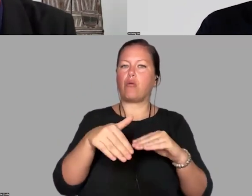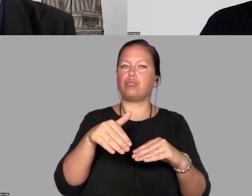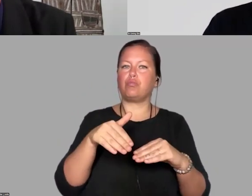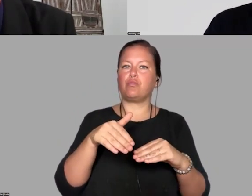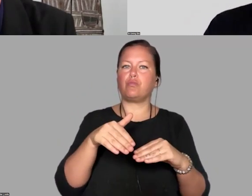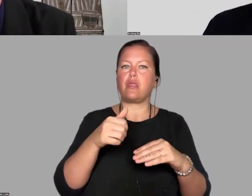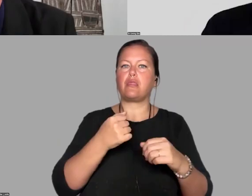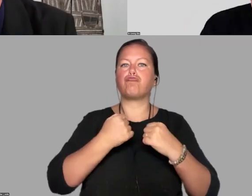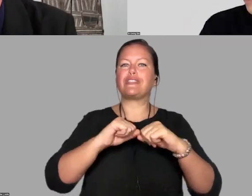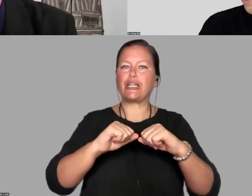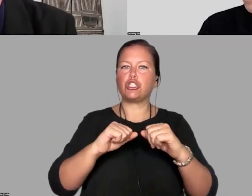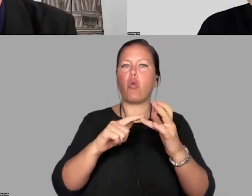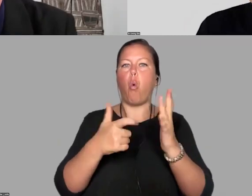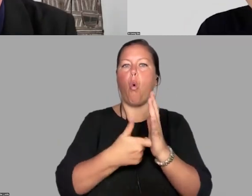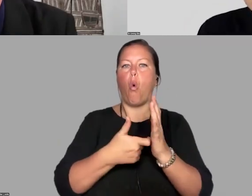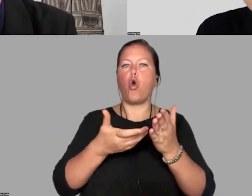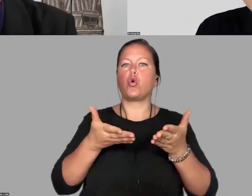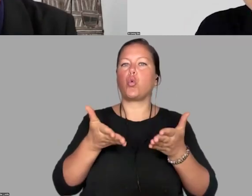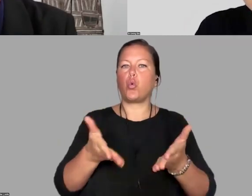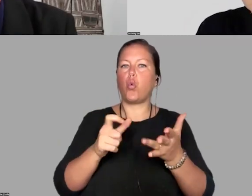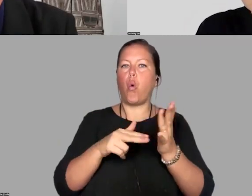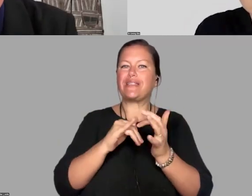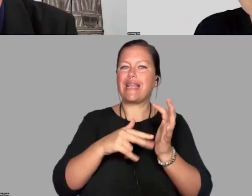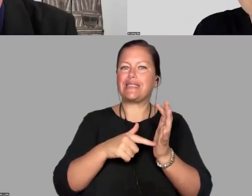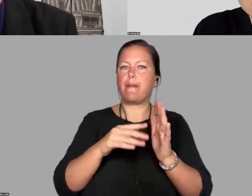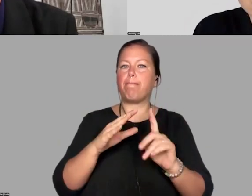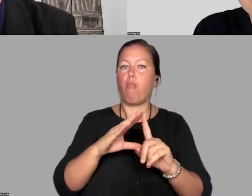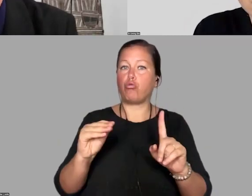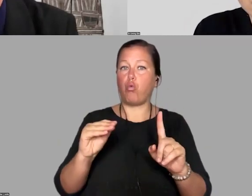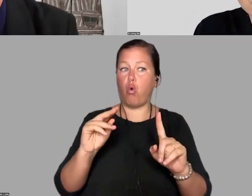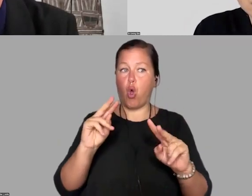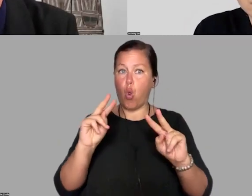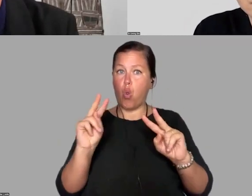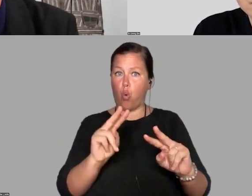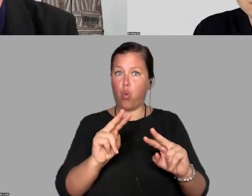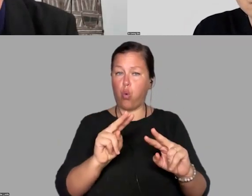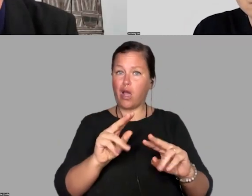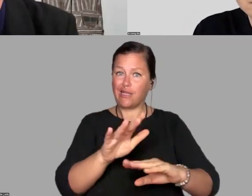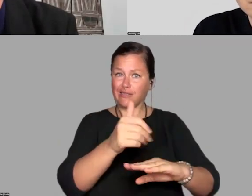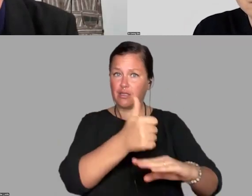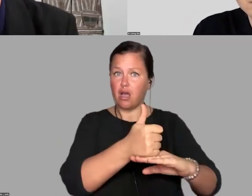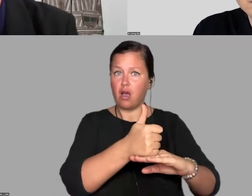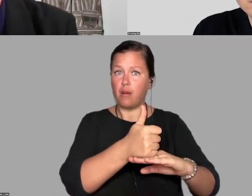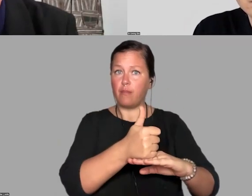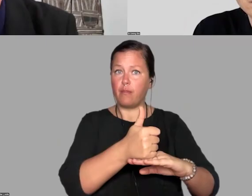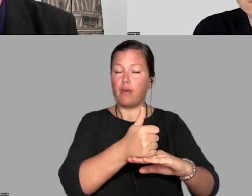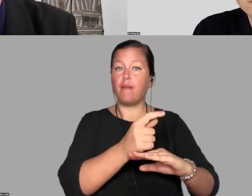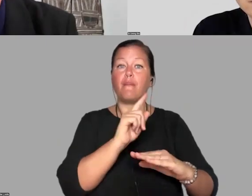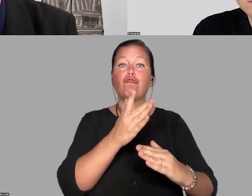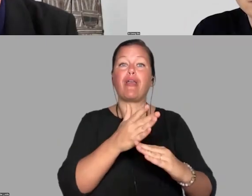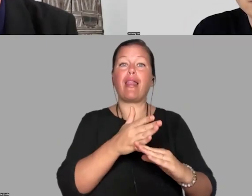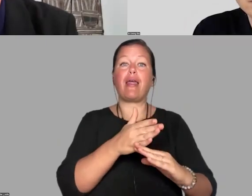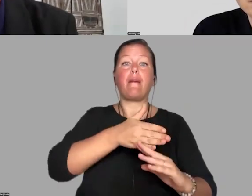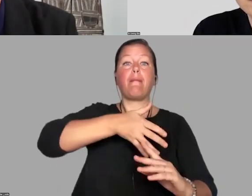protections or the consent model being seemingly in place, but then actually behind the scenes is